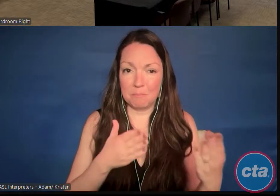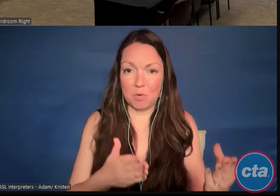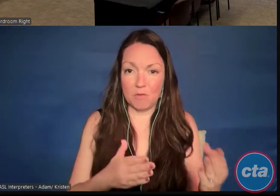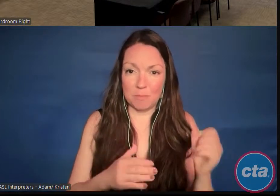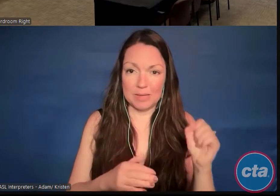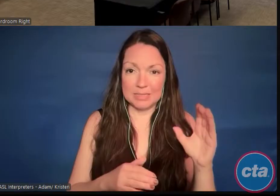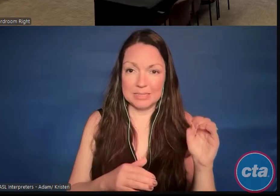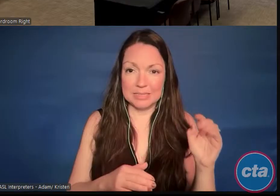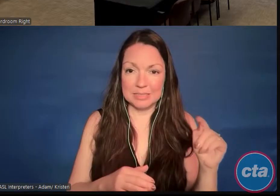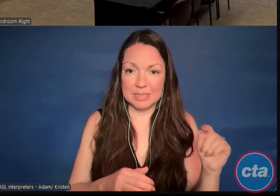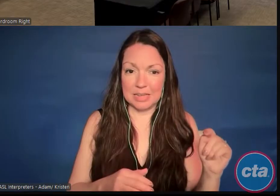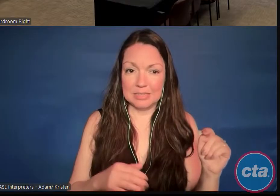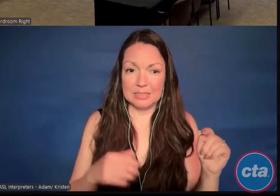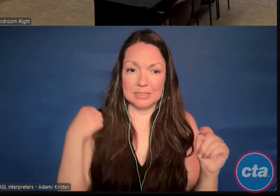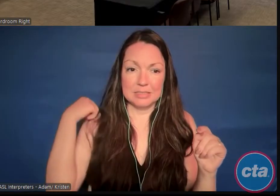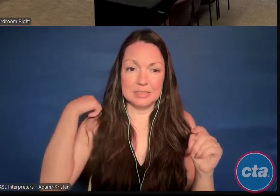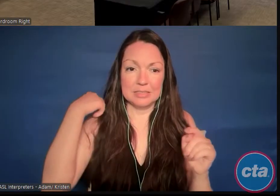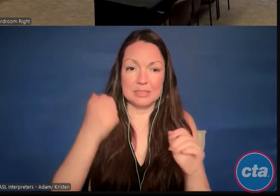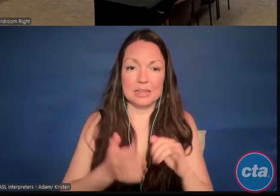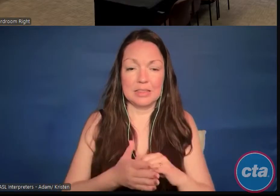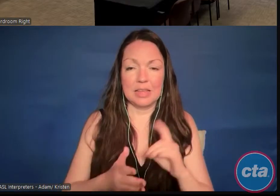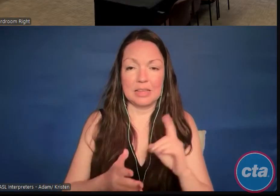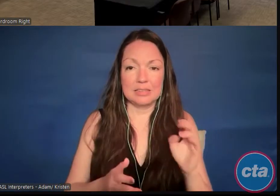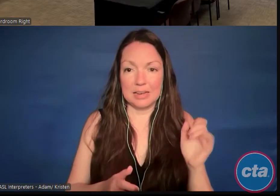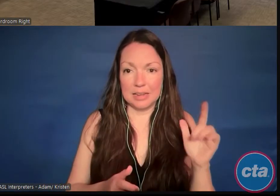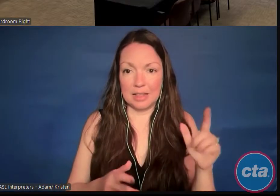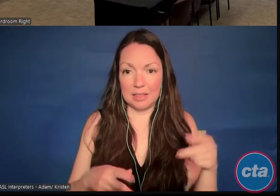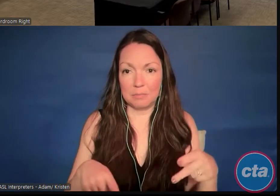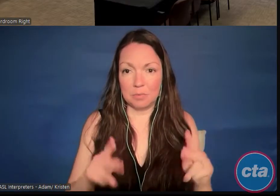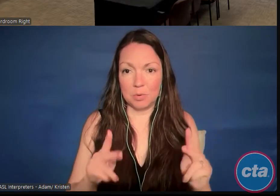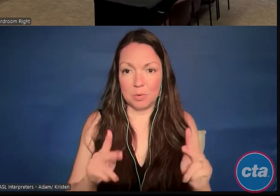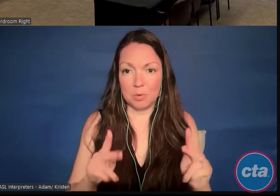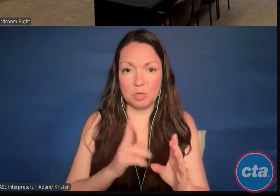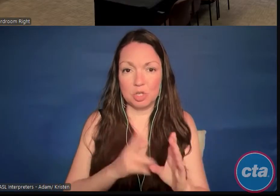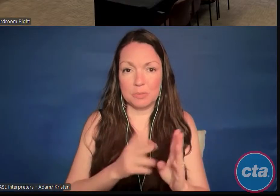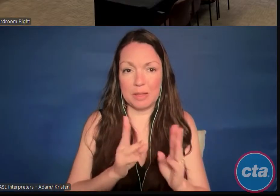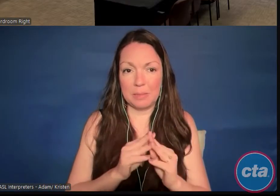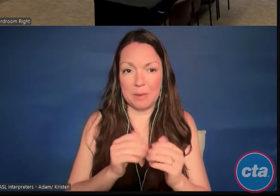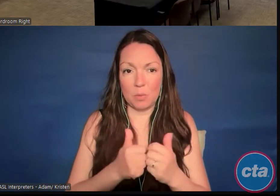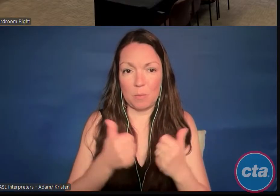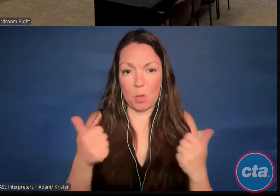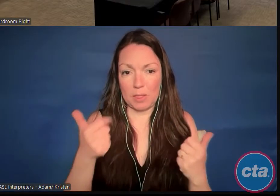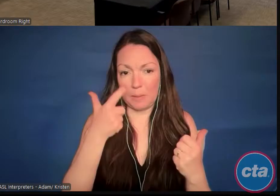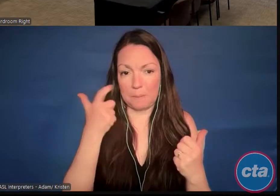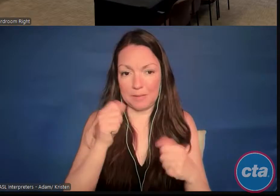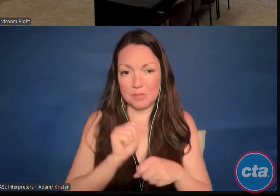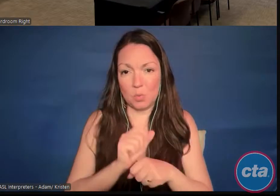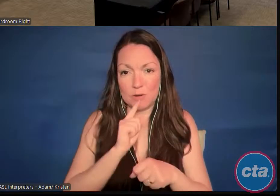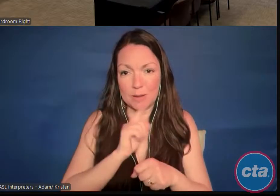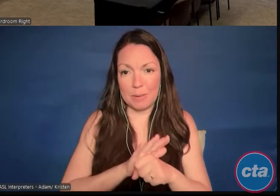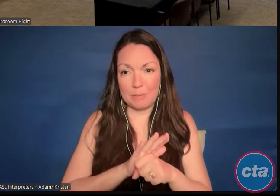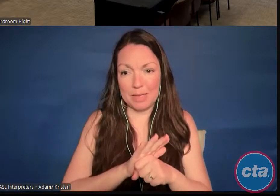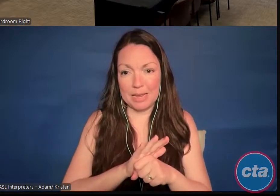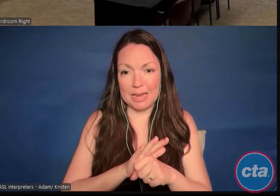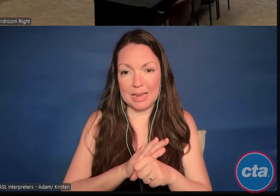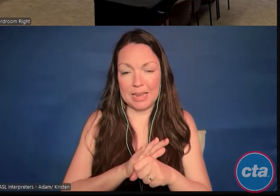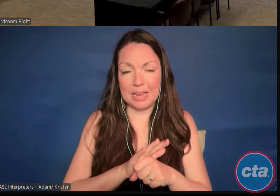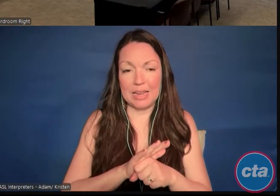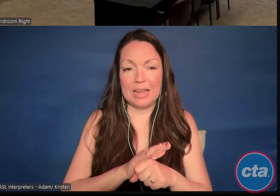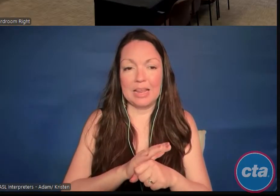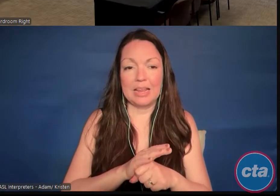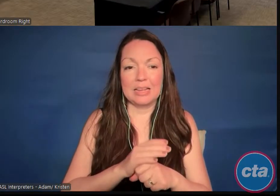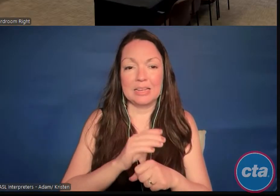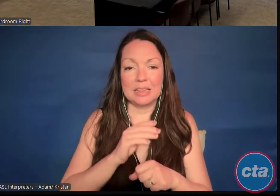Scott Vanderwill that Danielle Stanley be permitted to participate in the meeting remotely due to a work commitment, which causes her to not be